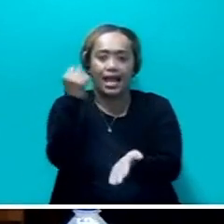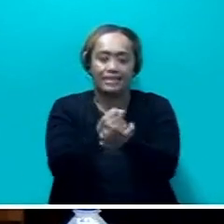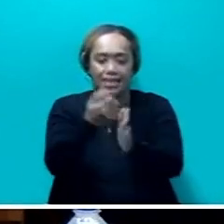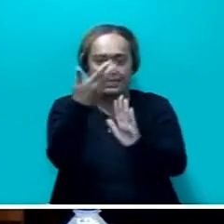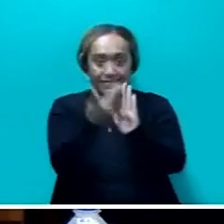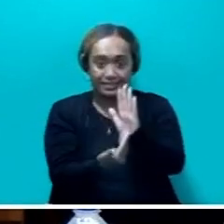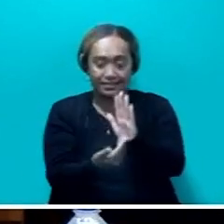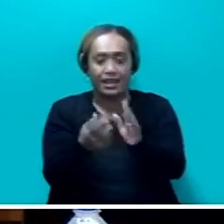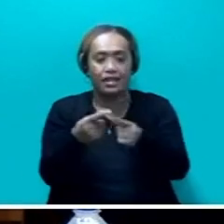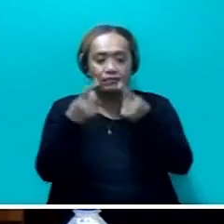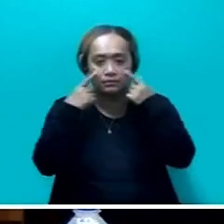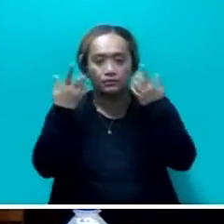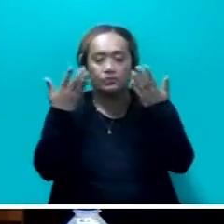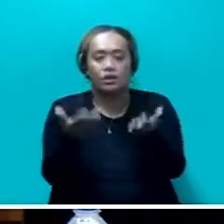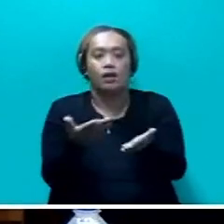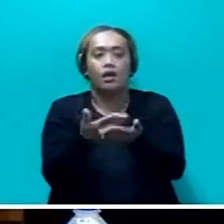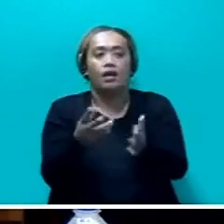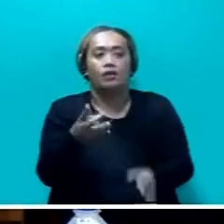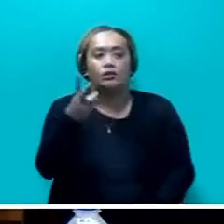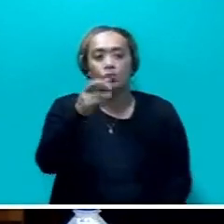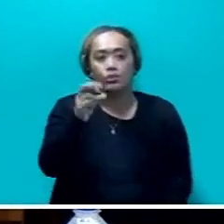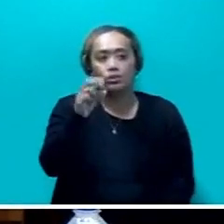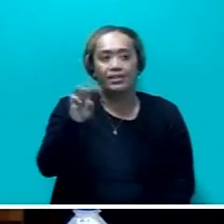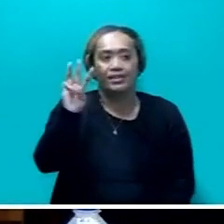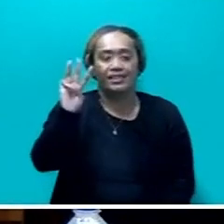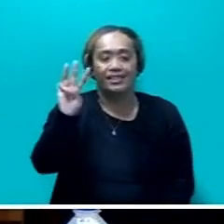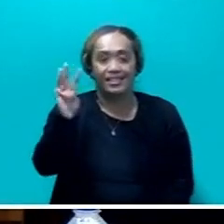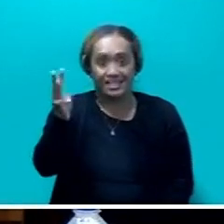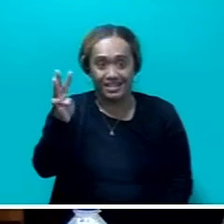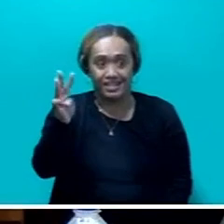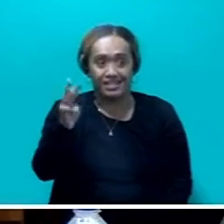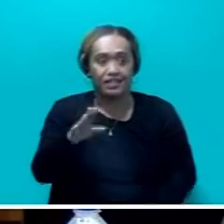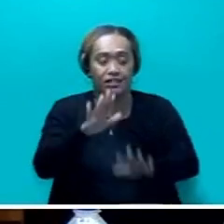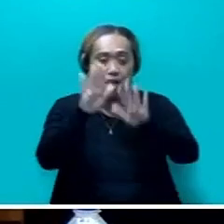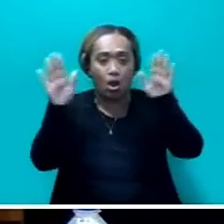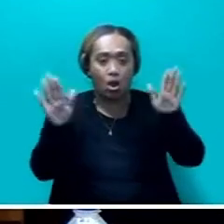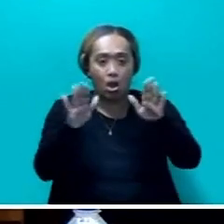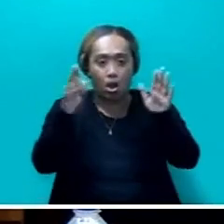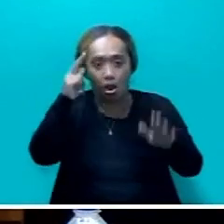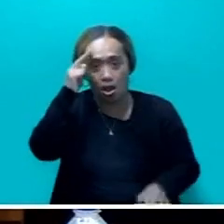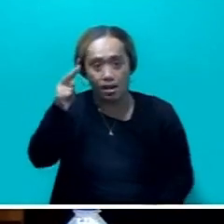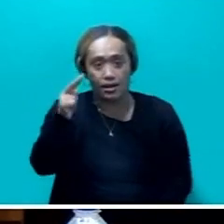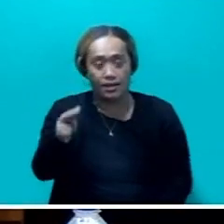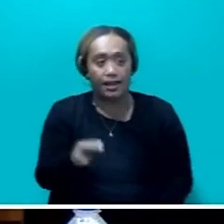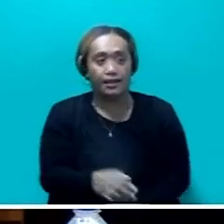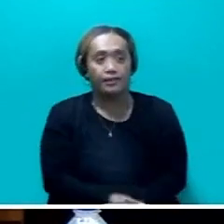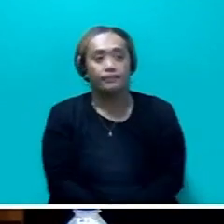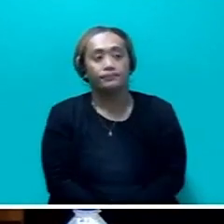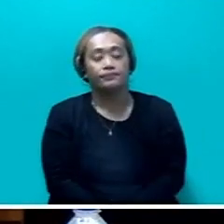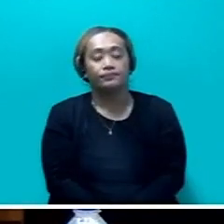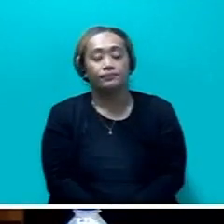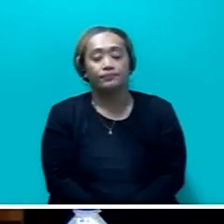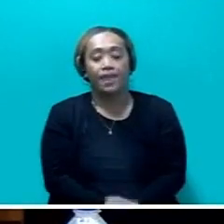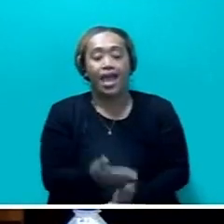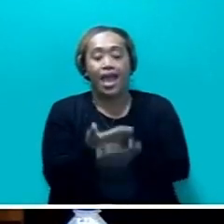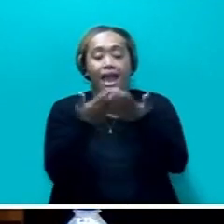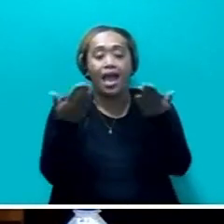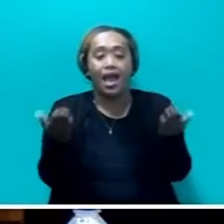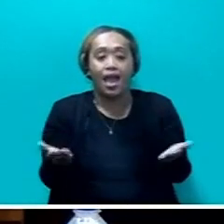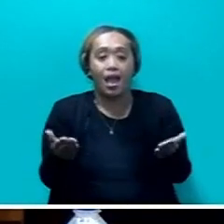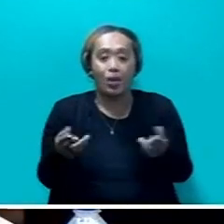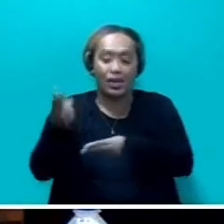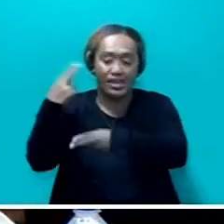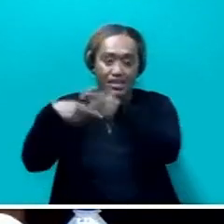to mark the occasion for Girmit Day as a national holiday. In the history of Fiji, Mr. Speaker, this